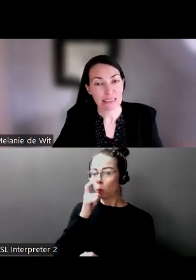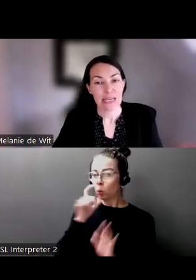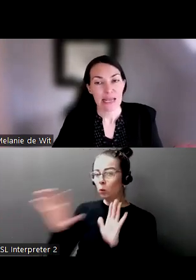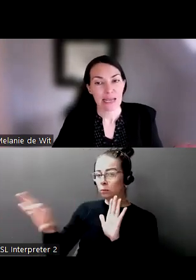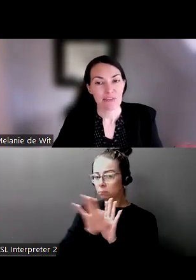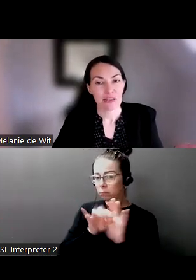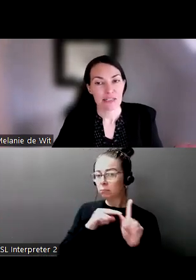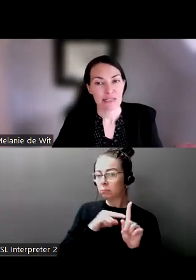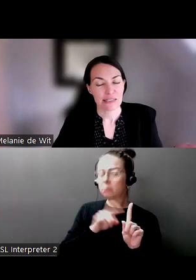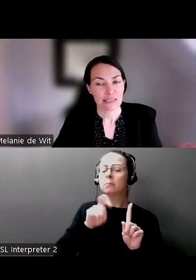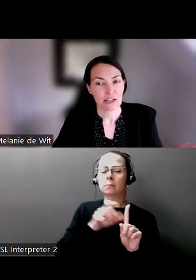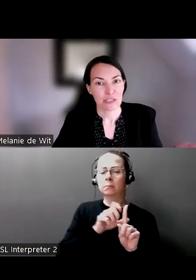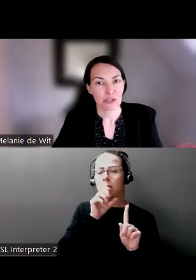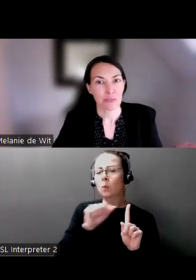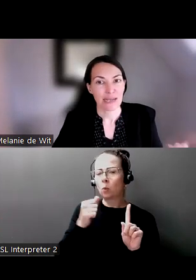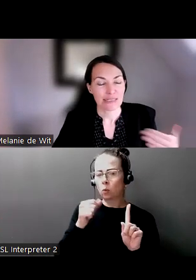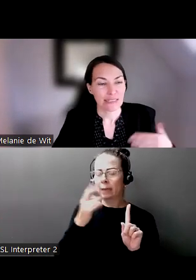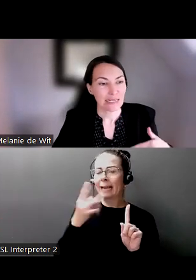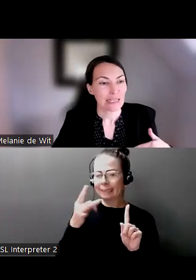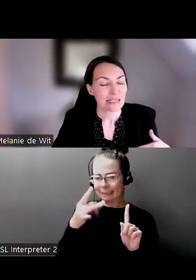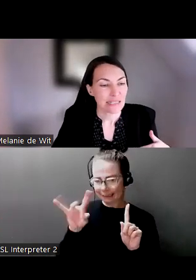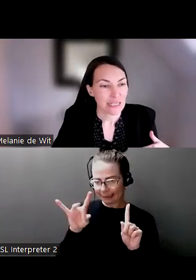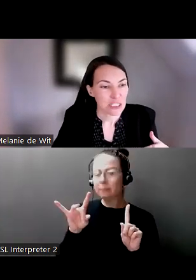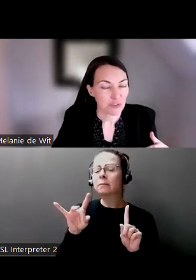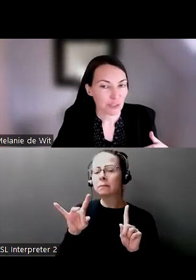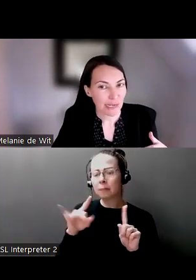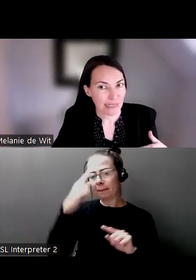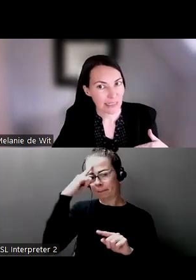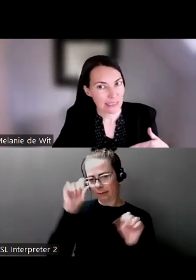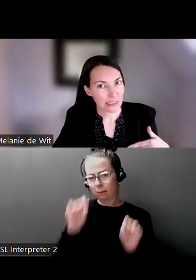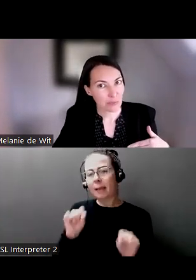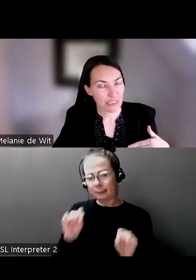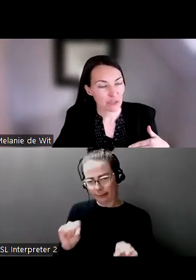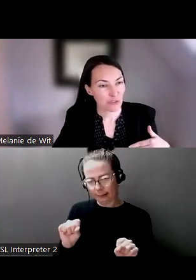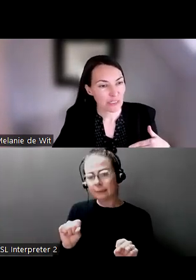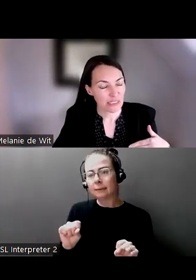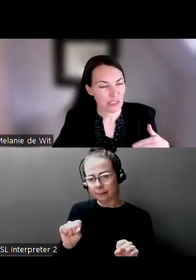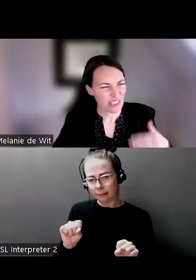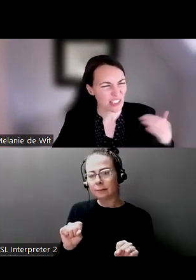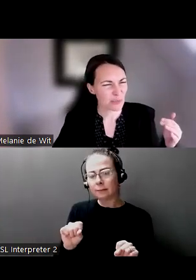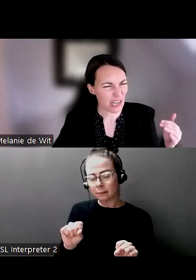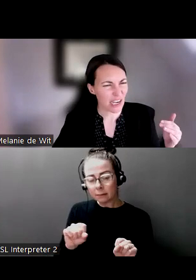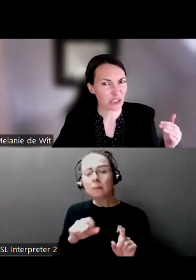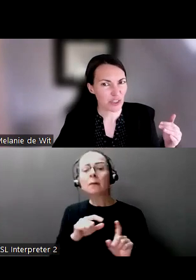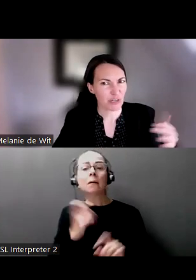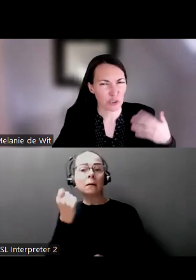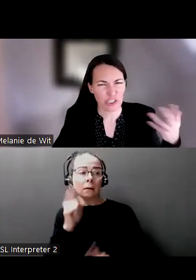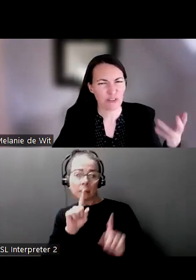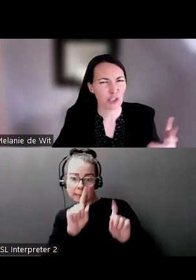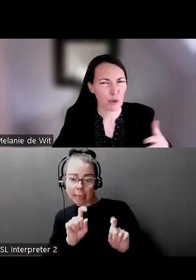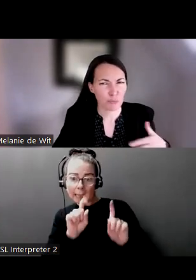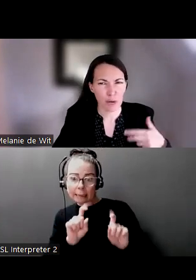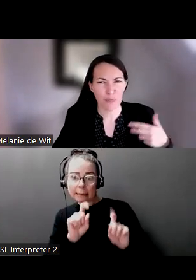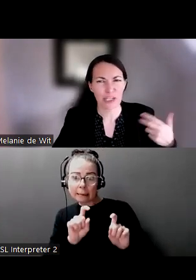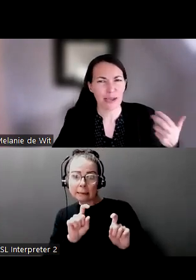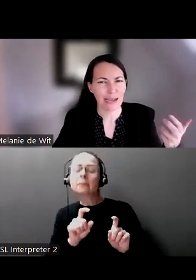18, and have the necessary mental capacity. The test for capacity is a little bit different. So it's a little bit higher of a threshold. You have